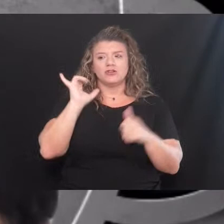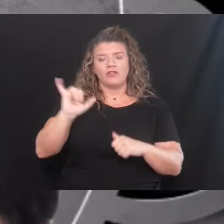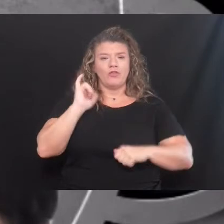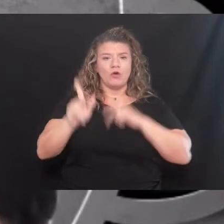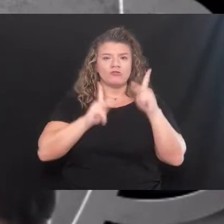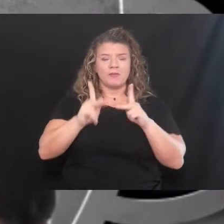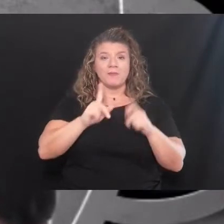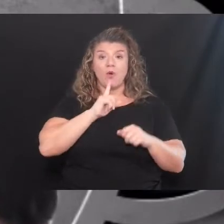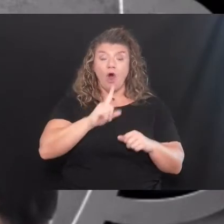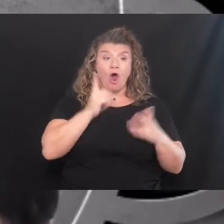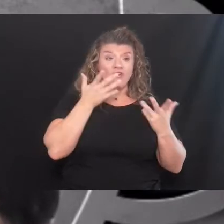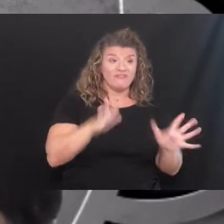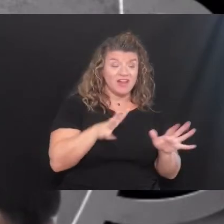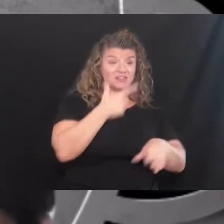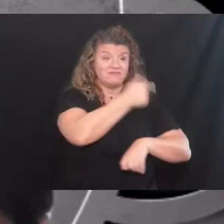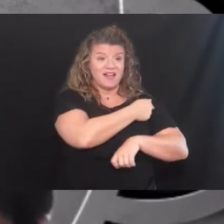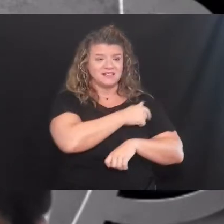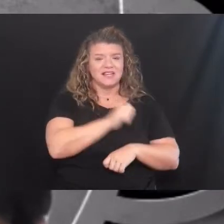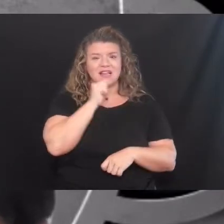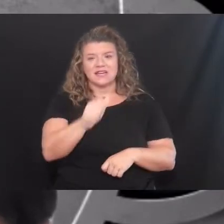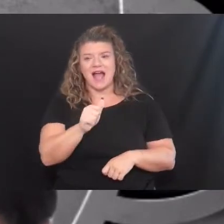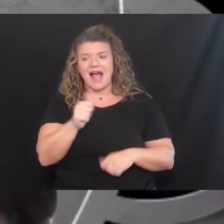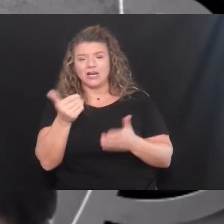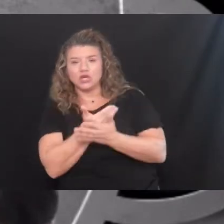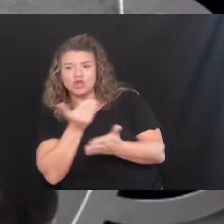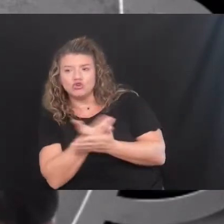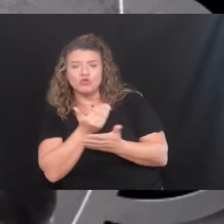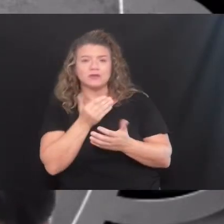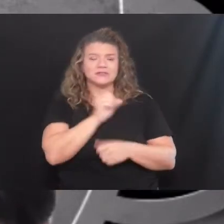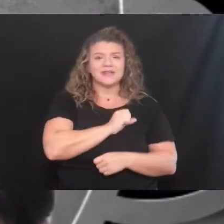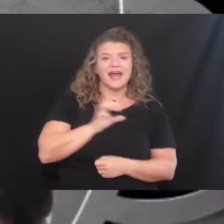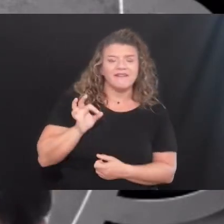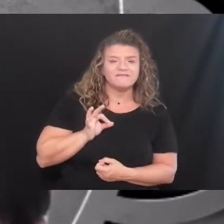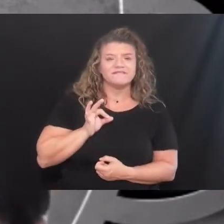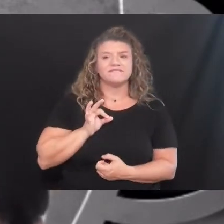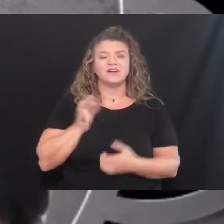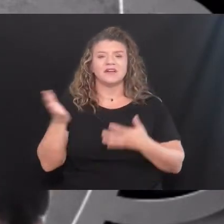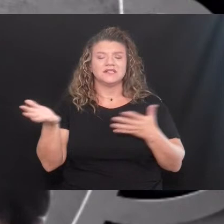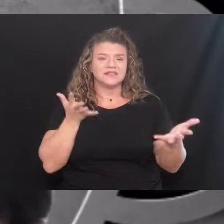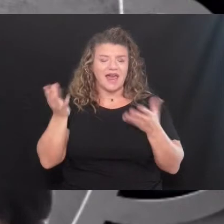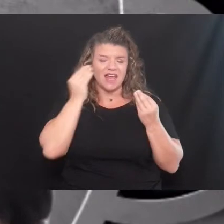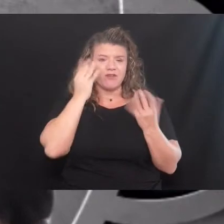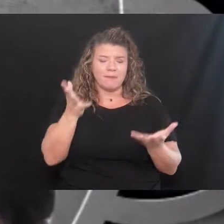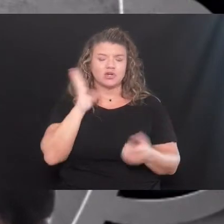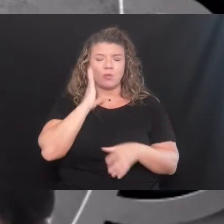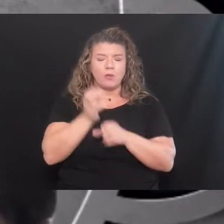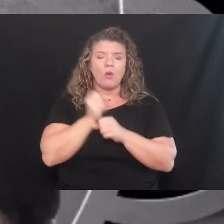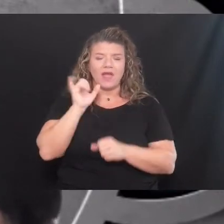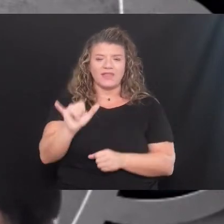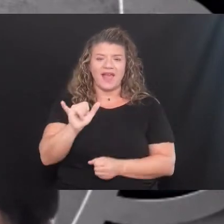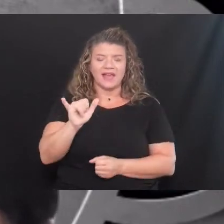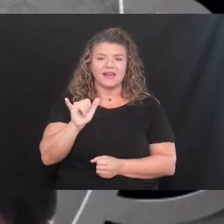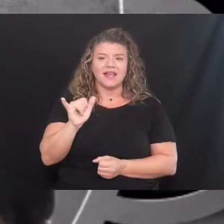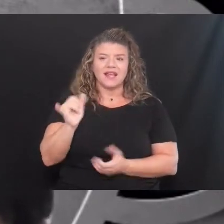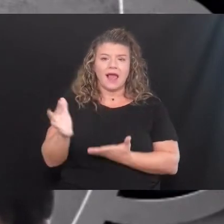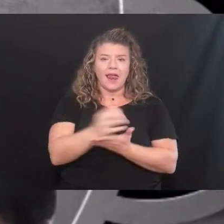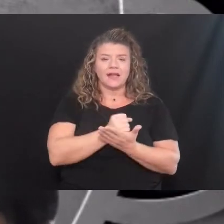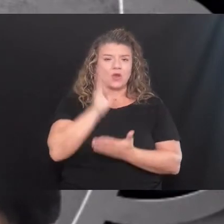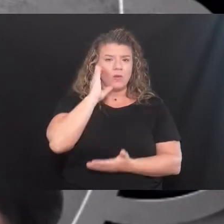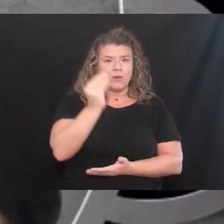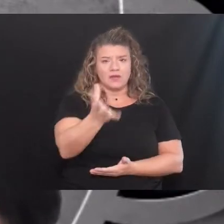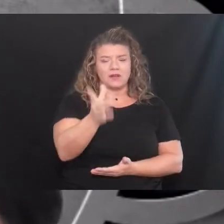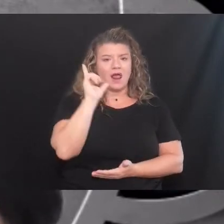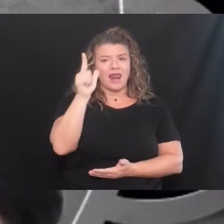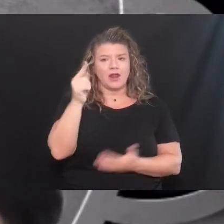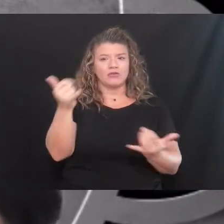breakthrough cases and how many of those are new cases if there's staff and other information for that. But we'll get those details to you later